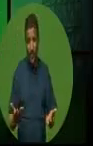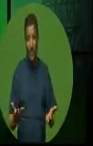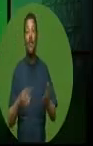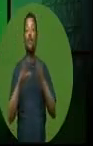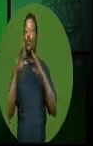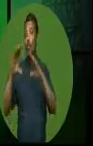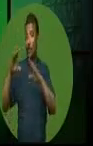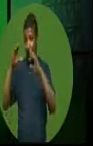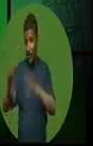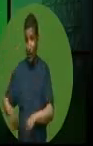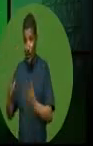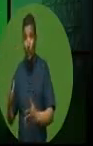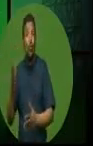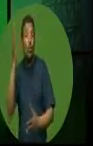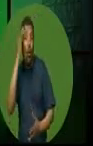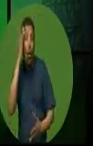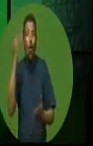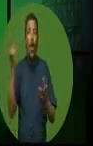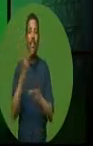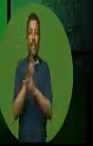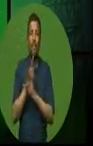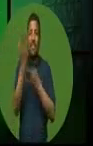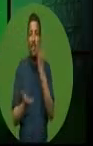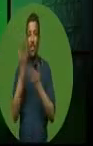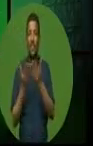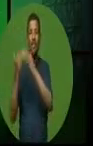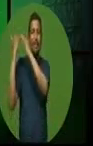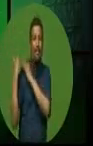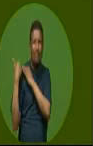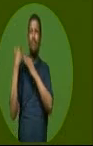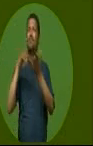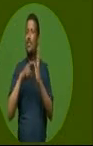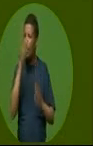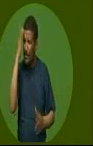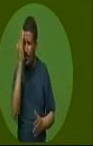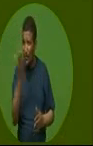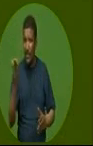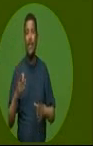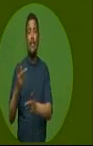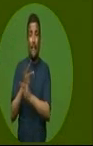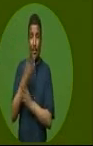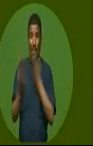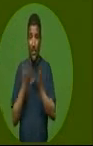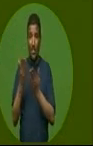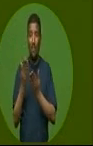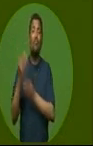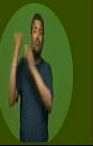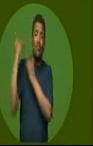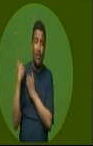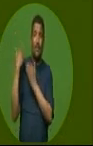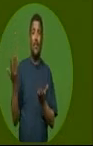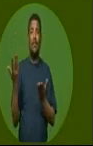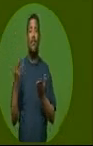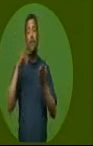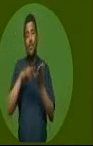Students, do you know what debt servicing burden means? Well, the debt